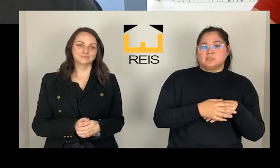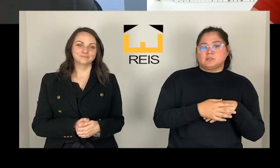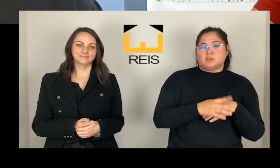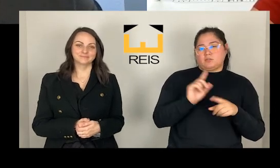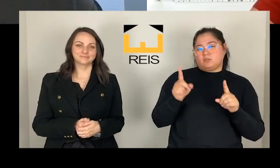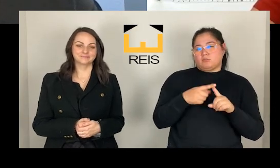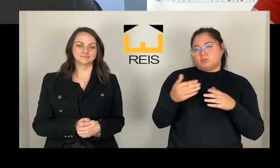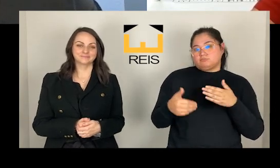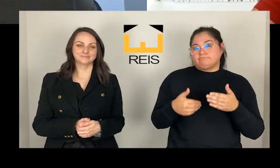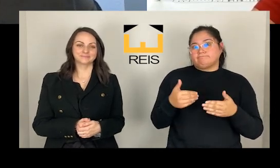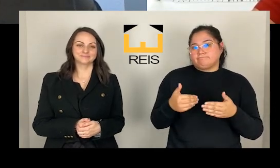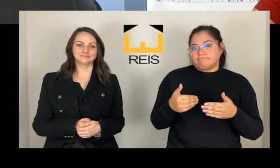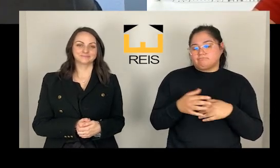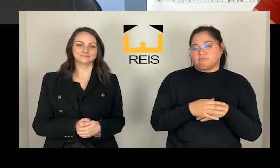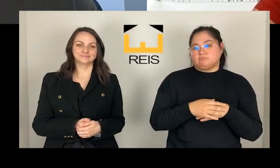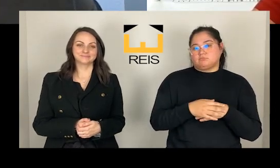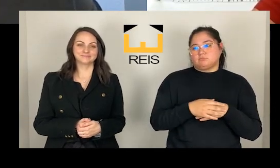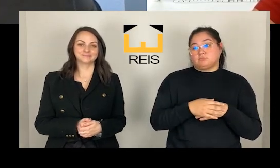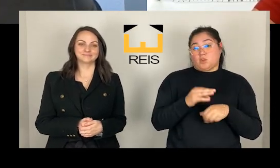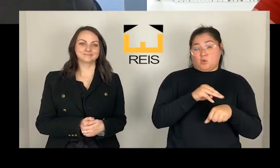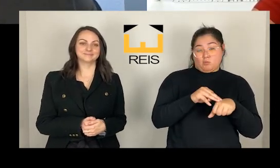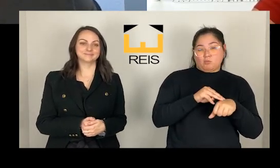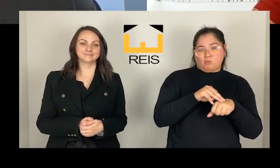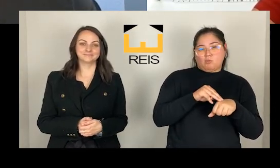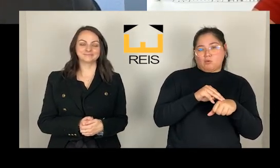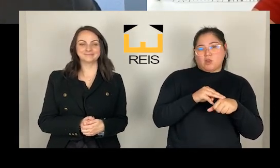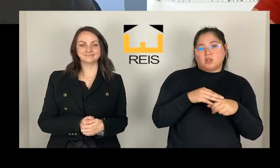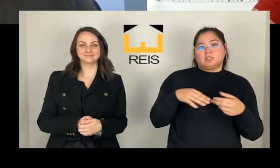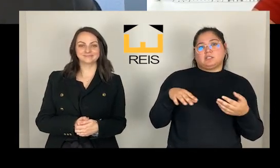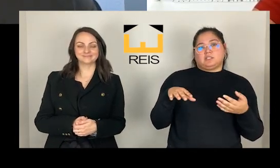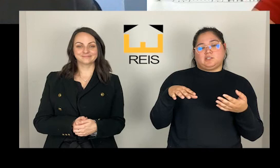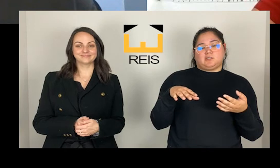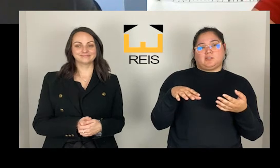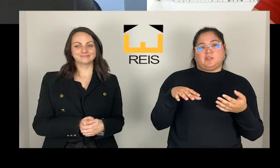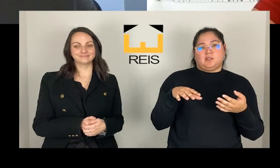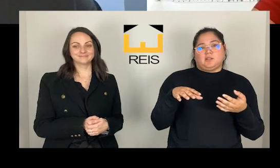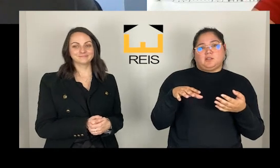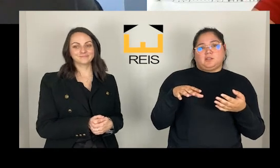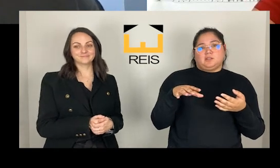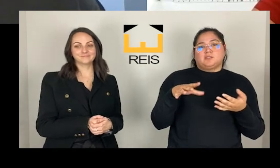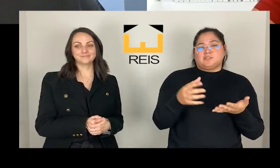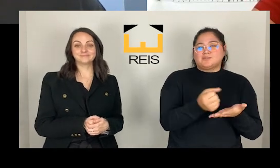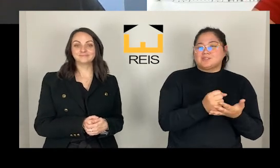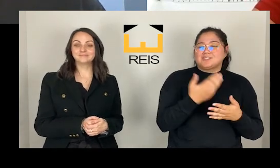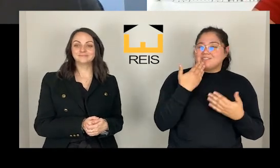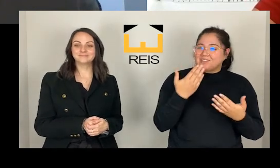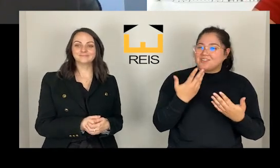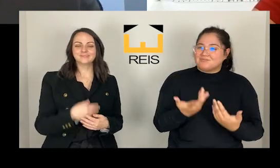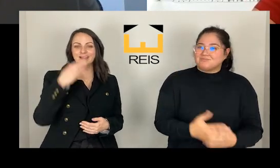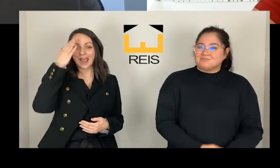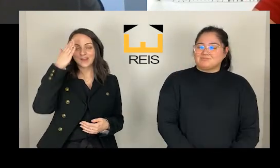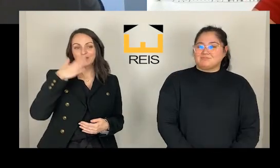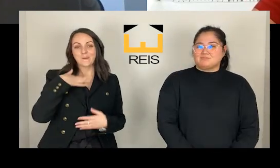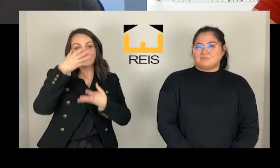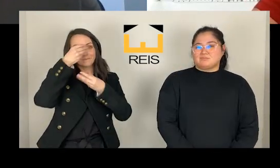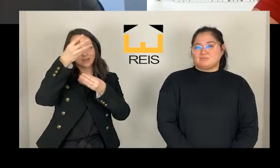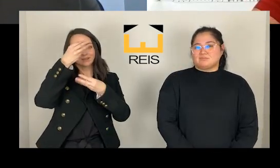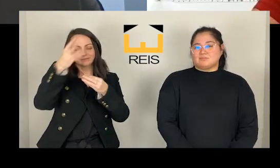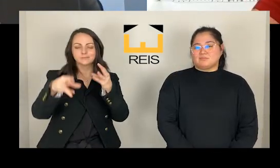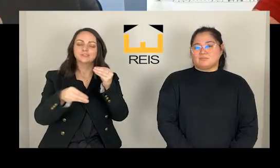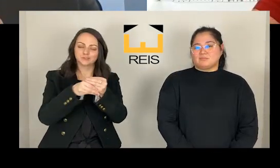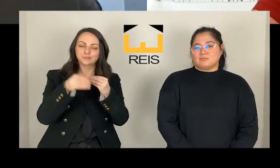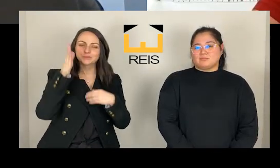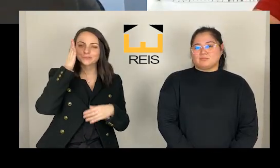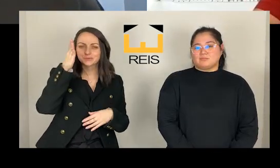first step, which is obtaining a mortgage. Once again, thank you. Okay. And I know you'll include my information